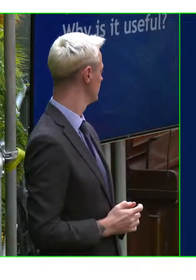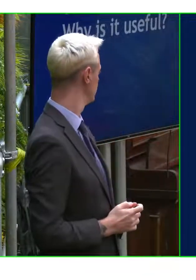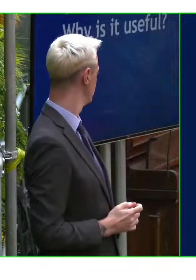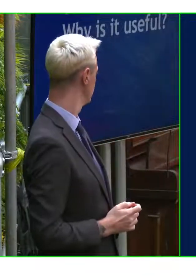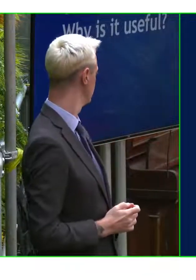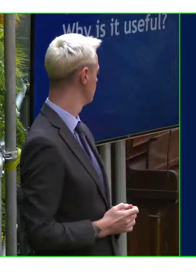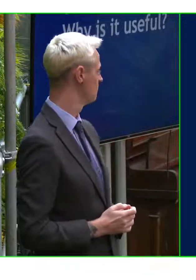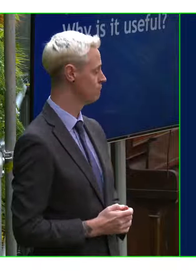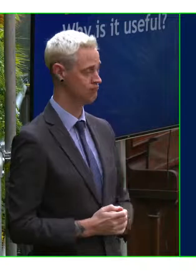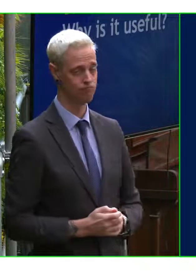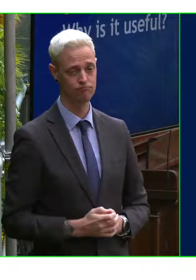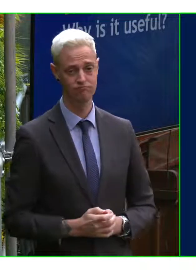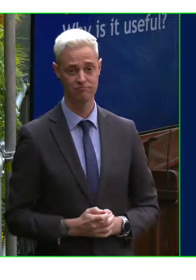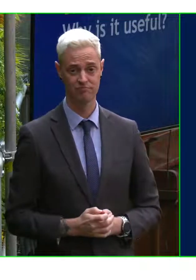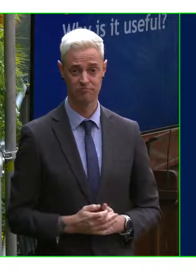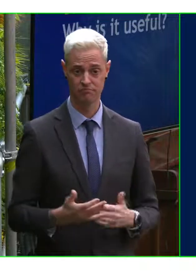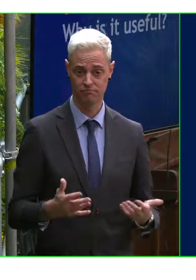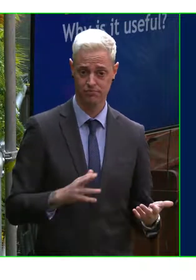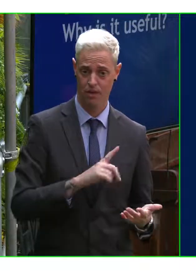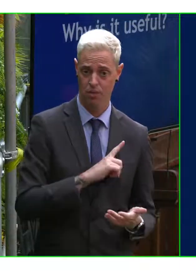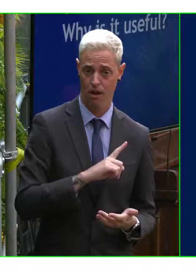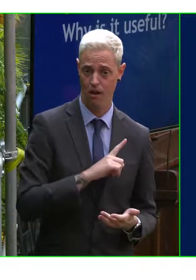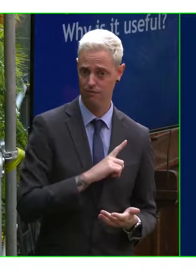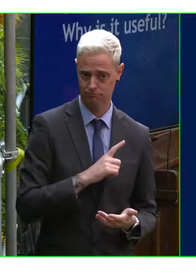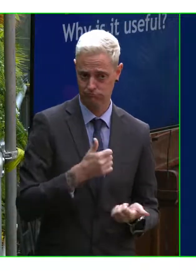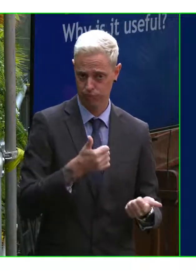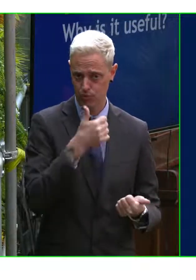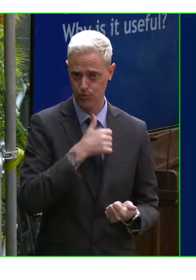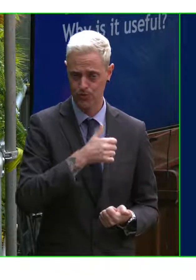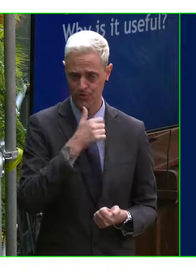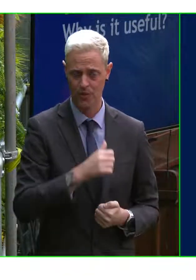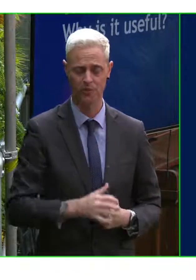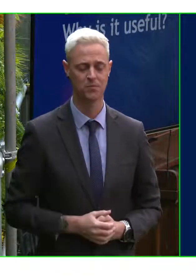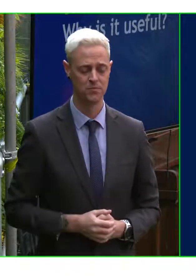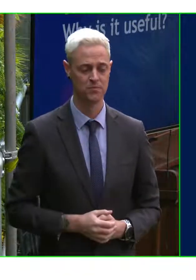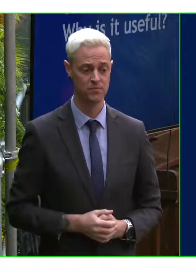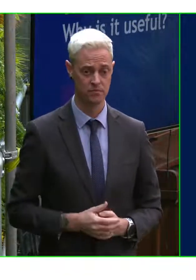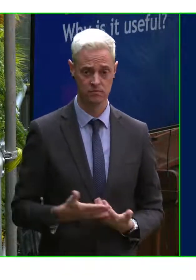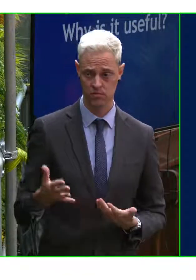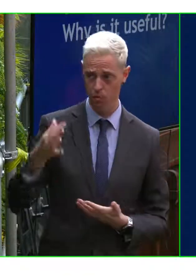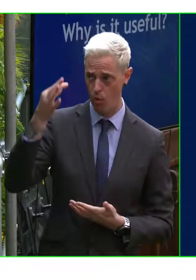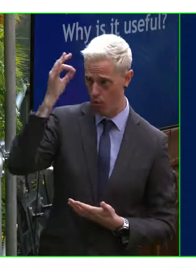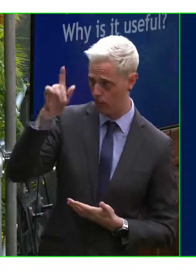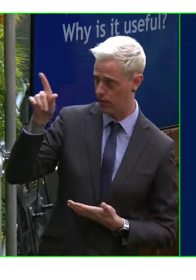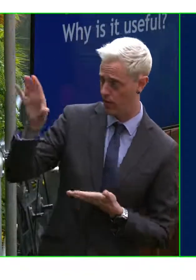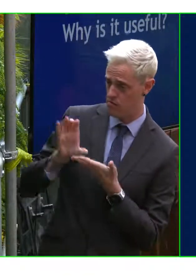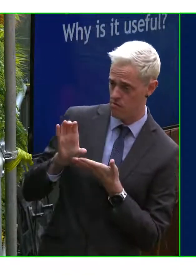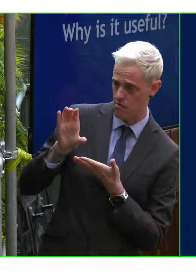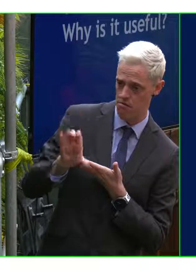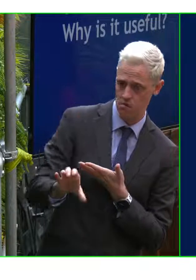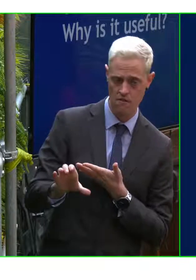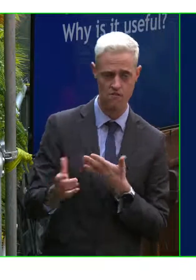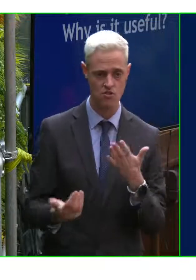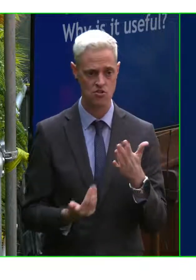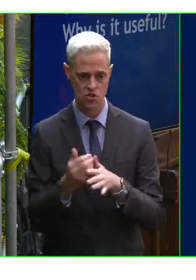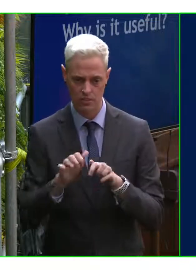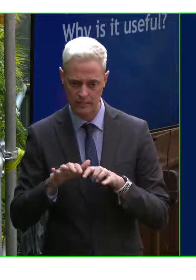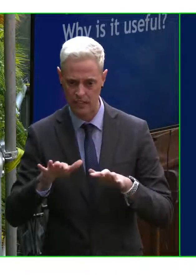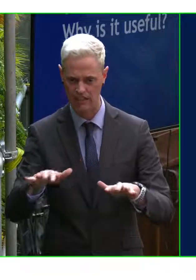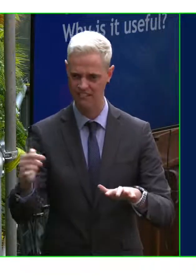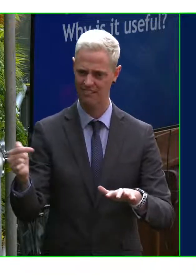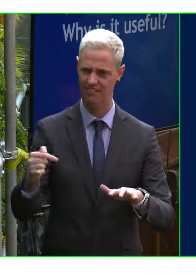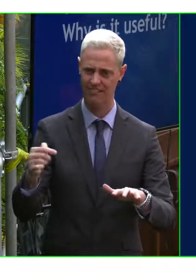this useful? So beyond the obvious, well, it saves authorities having to pay a load of money to rebuild all this over and over